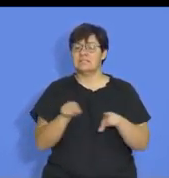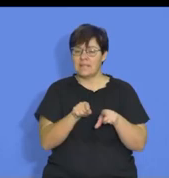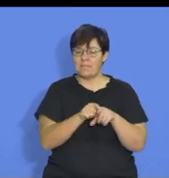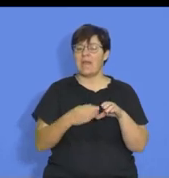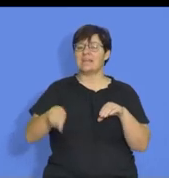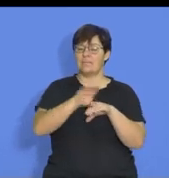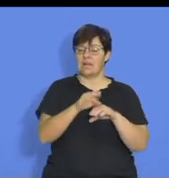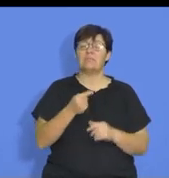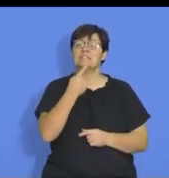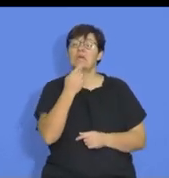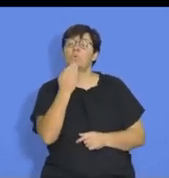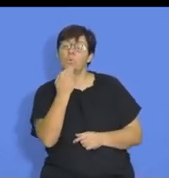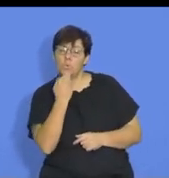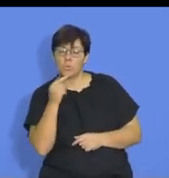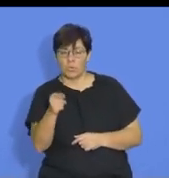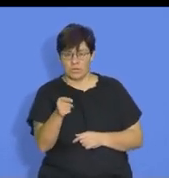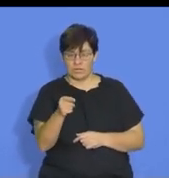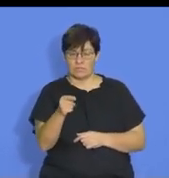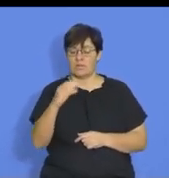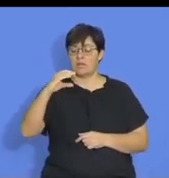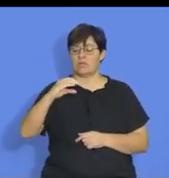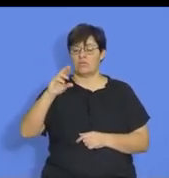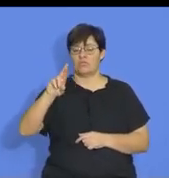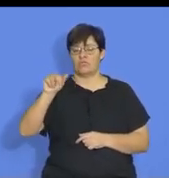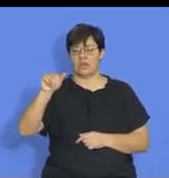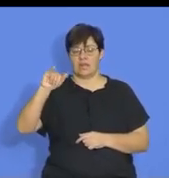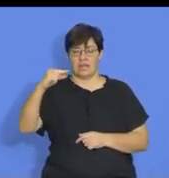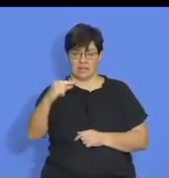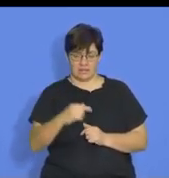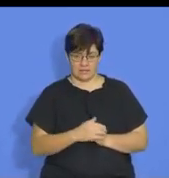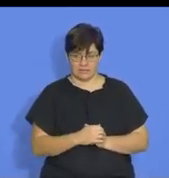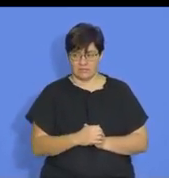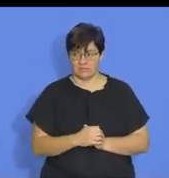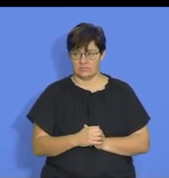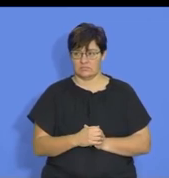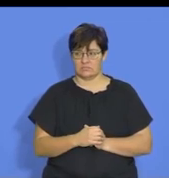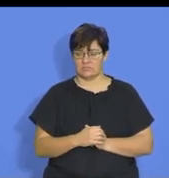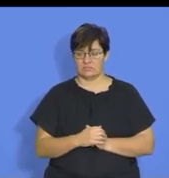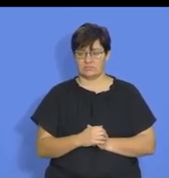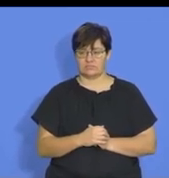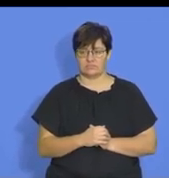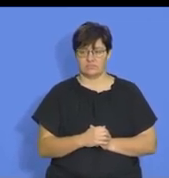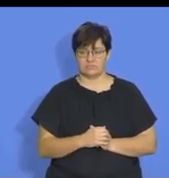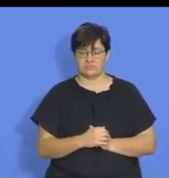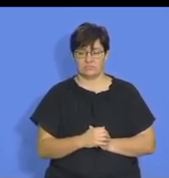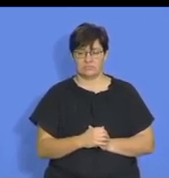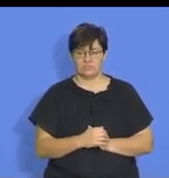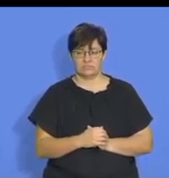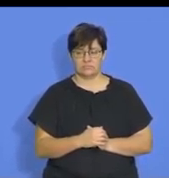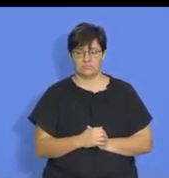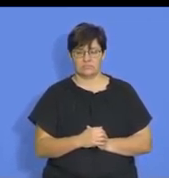But exactly the way we did with capital, we've got to mention the name of the partner. So it's Craig who is taking